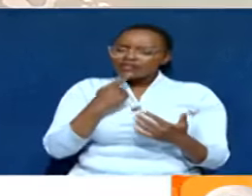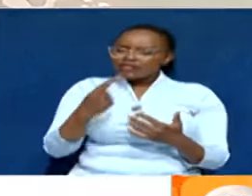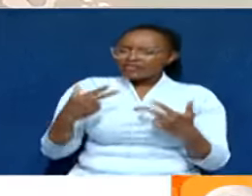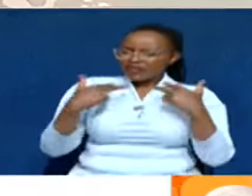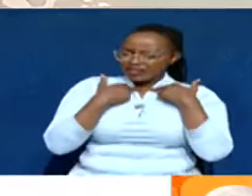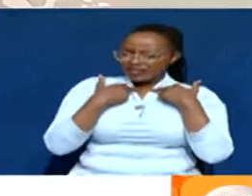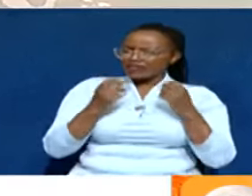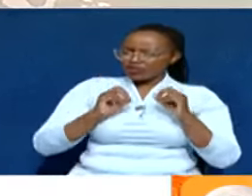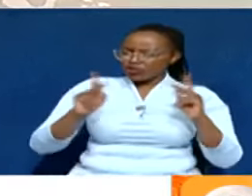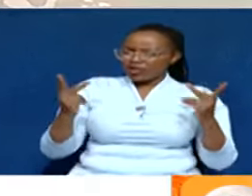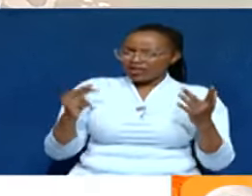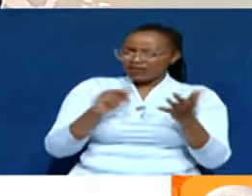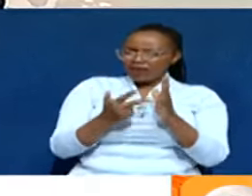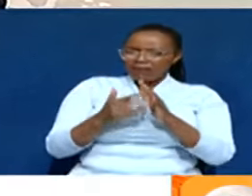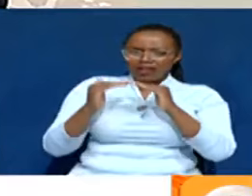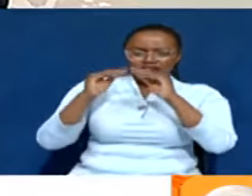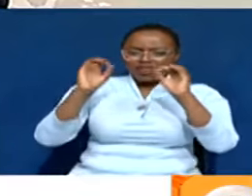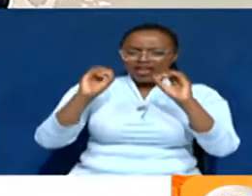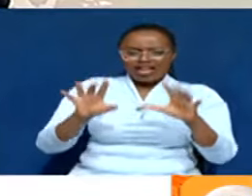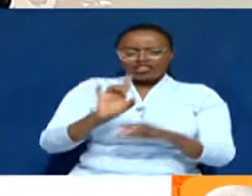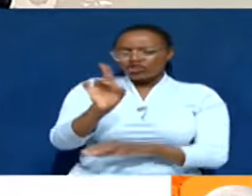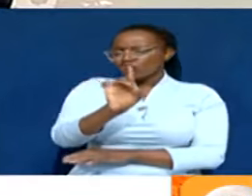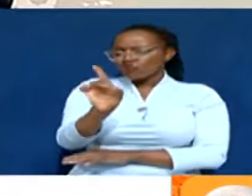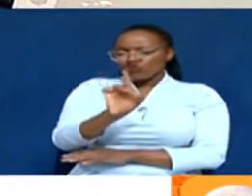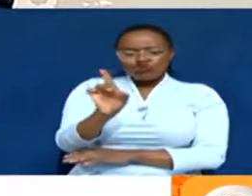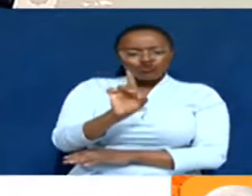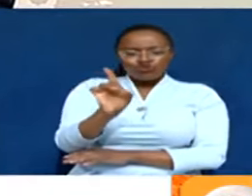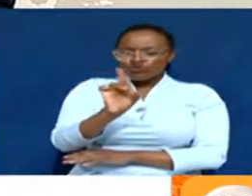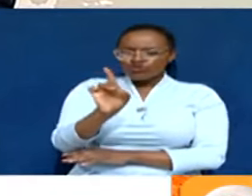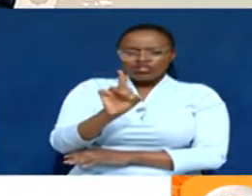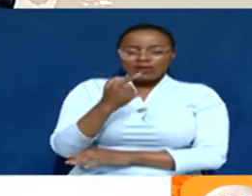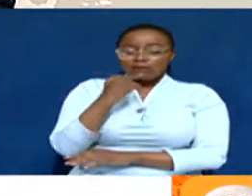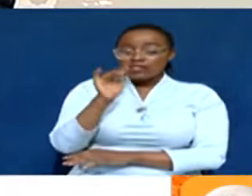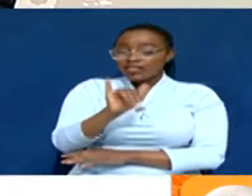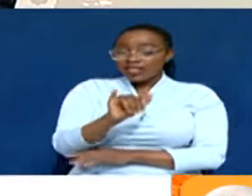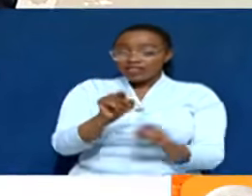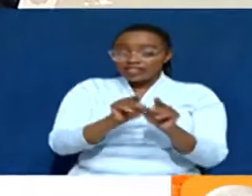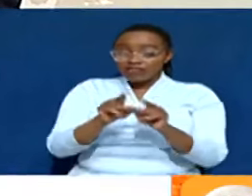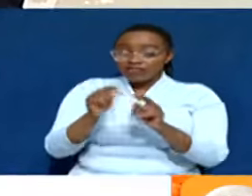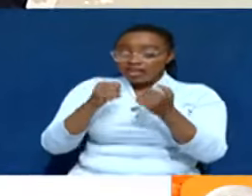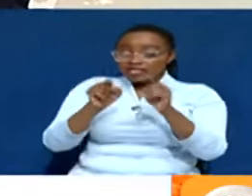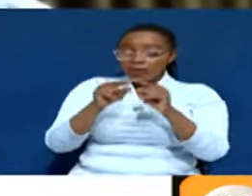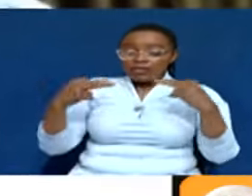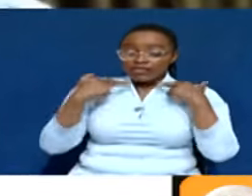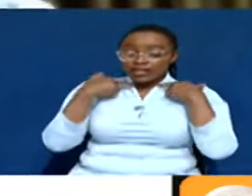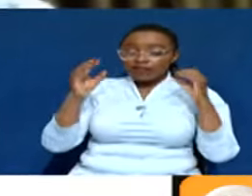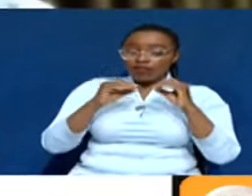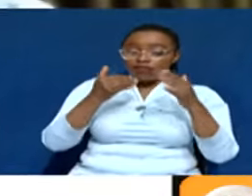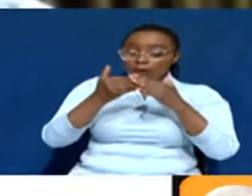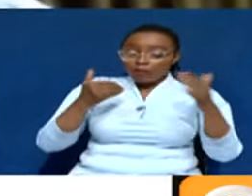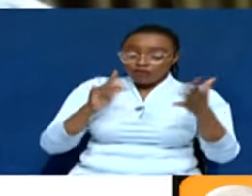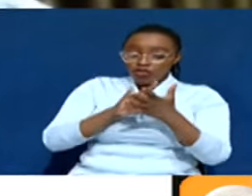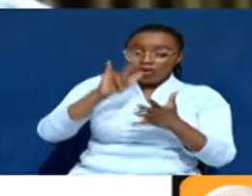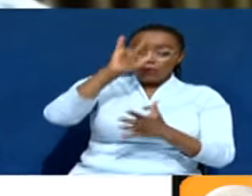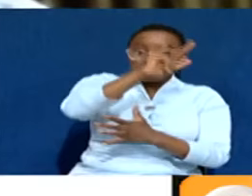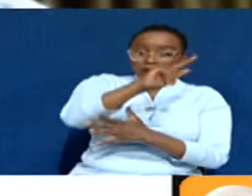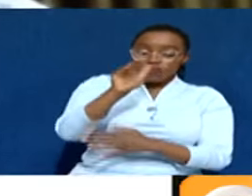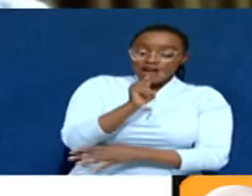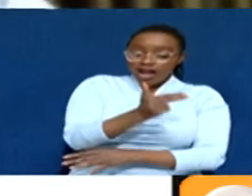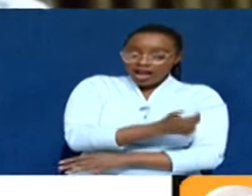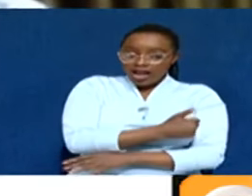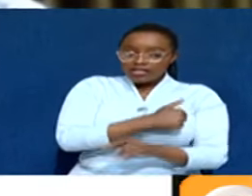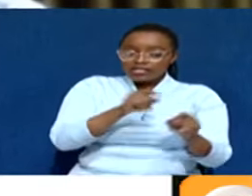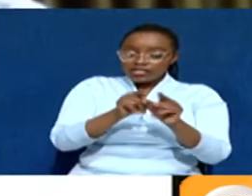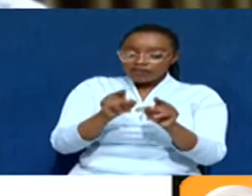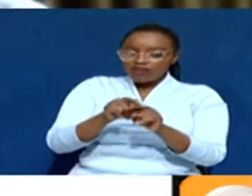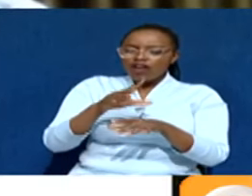saying, Bonazias. It's not very fair. No. I'm not saying they act as a slave, because before they leave, we are